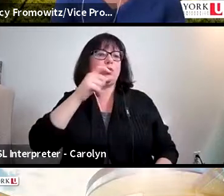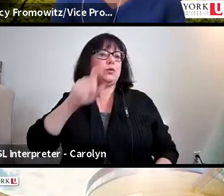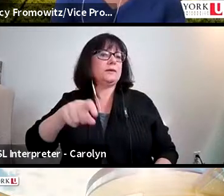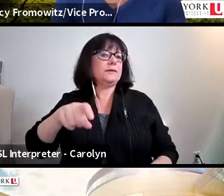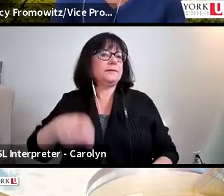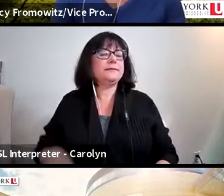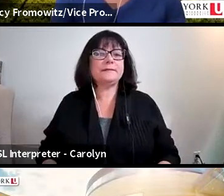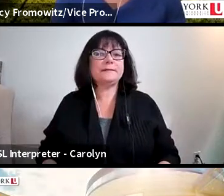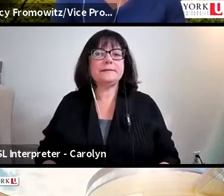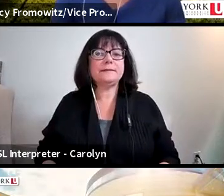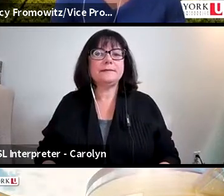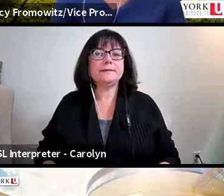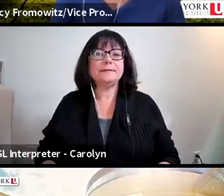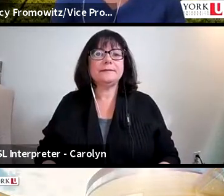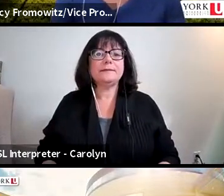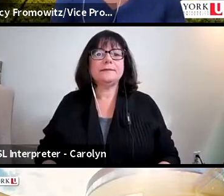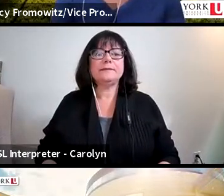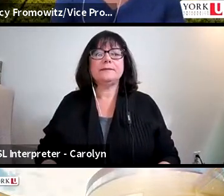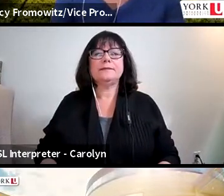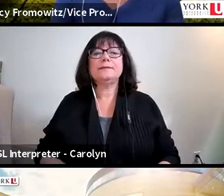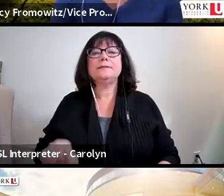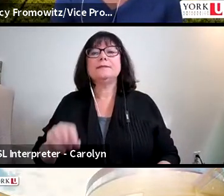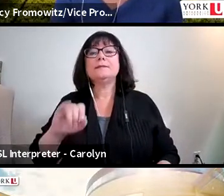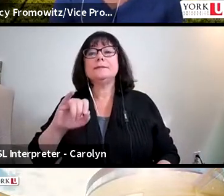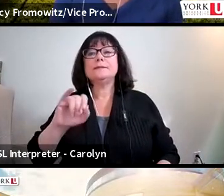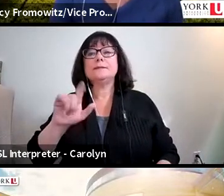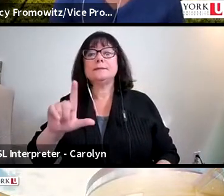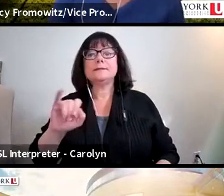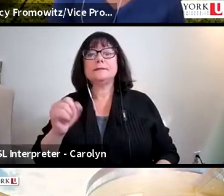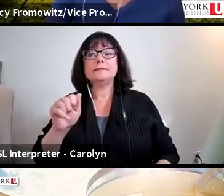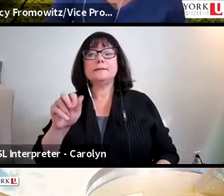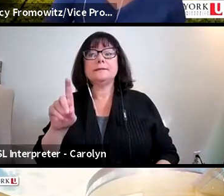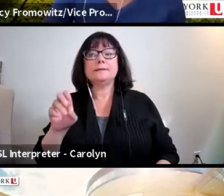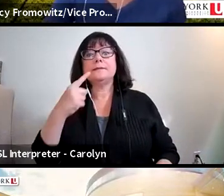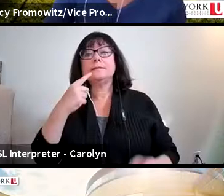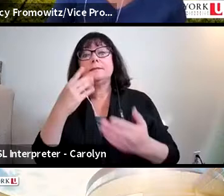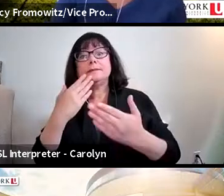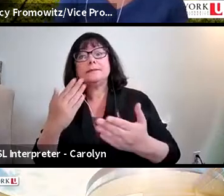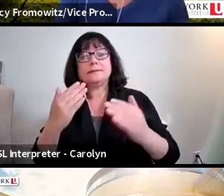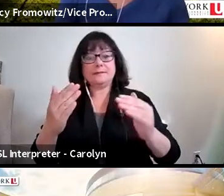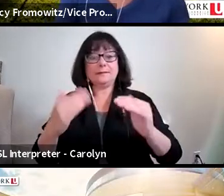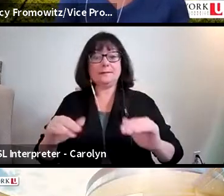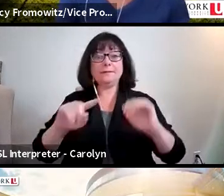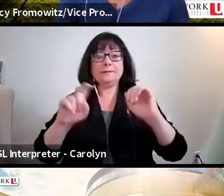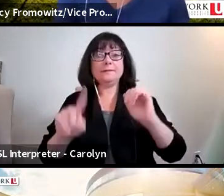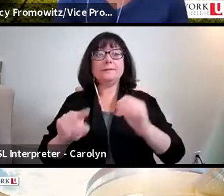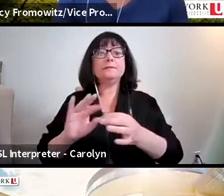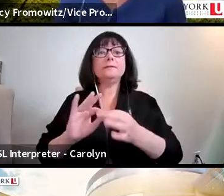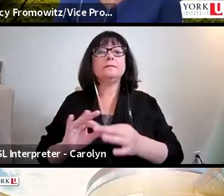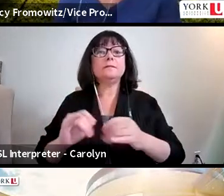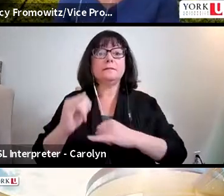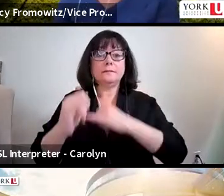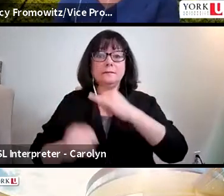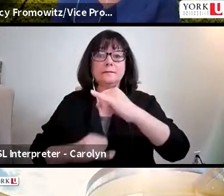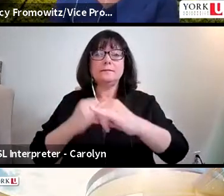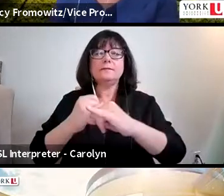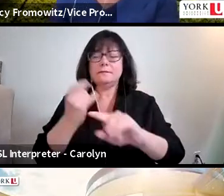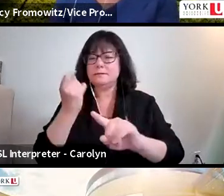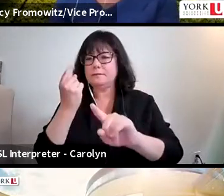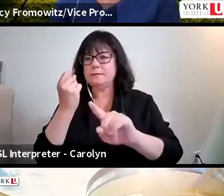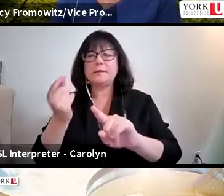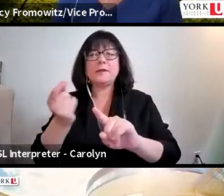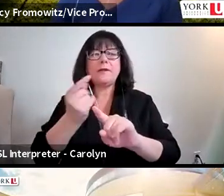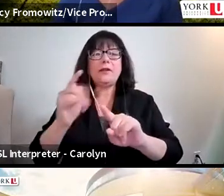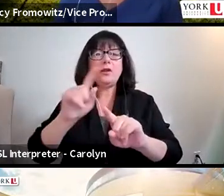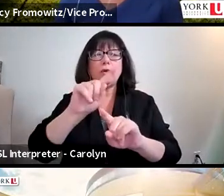Thank you, Carol. Okay, my next question is around international. So I'm just combining a few questions. I'm trying to do